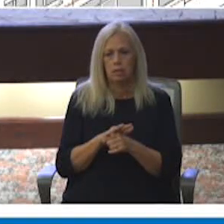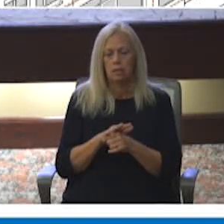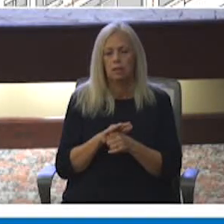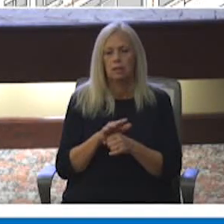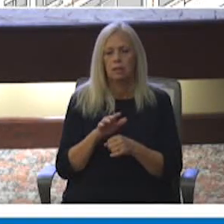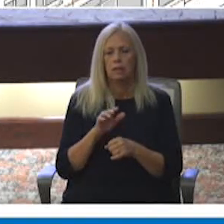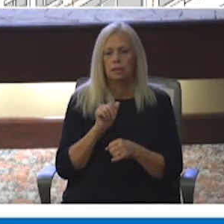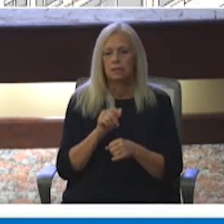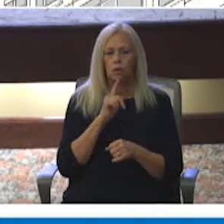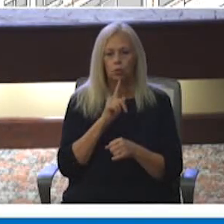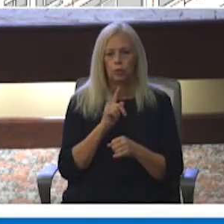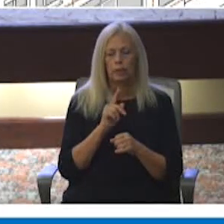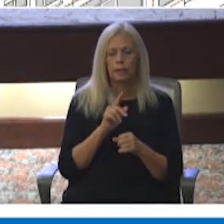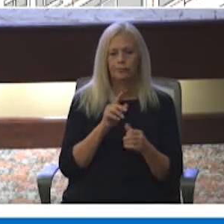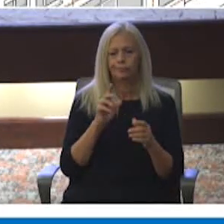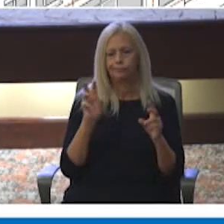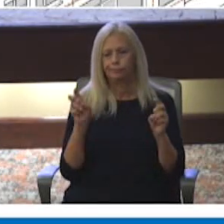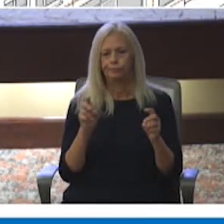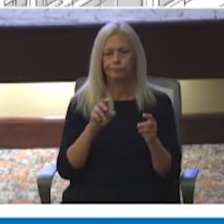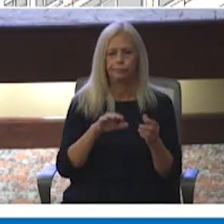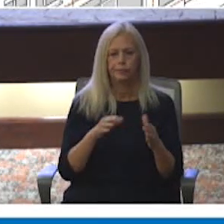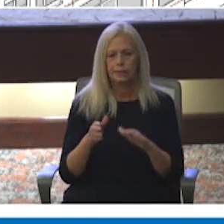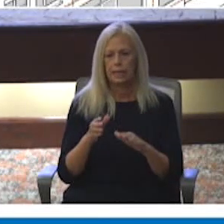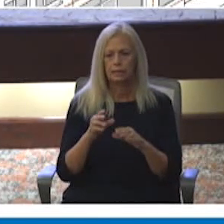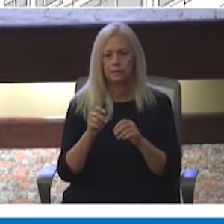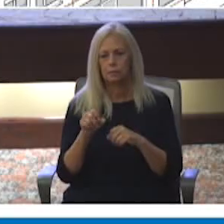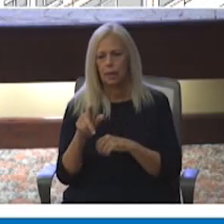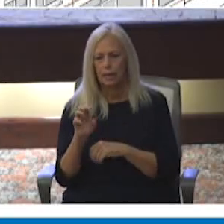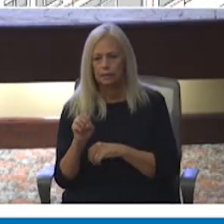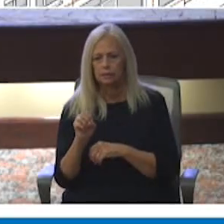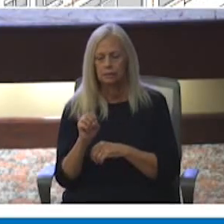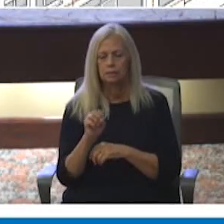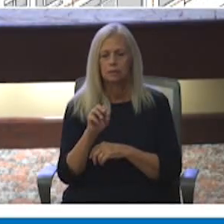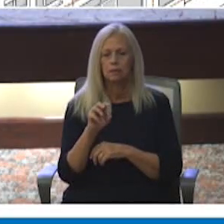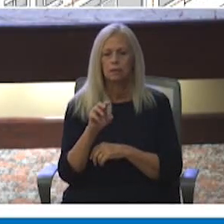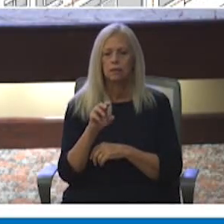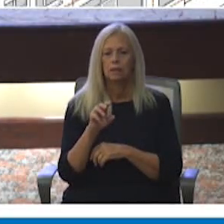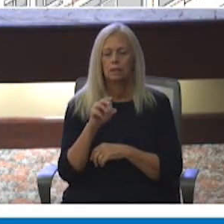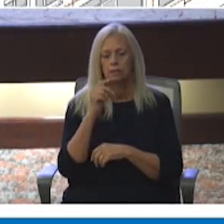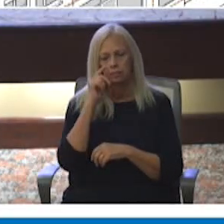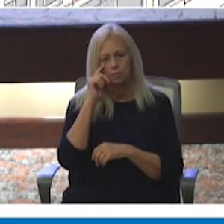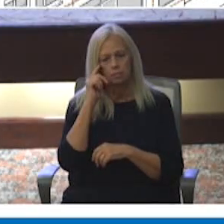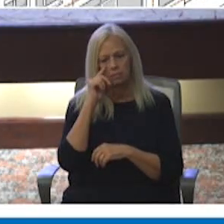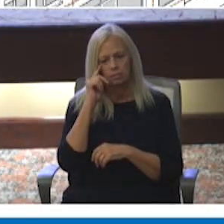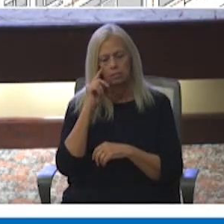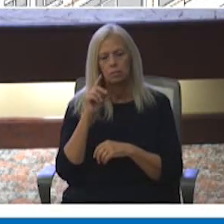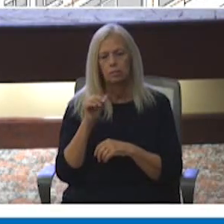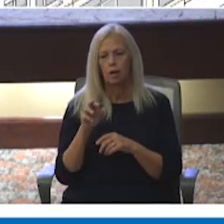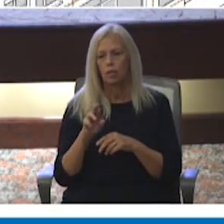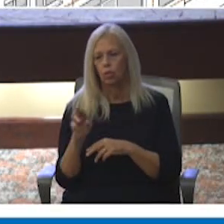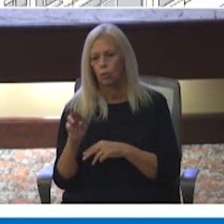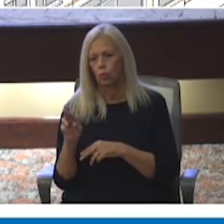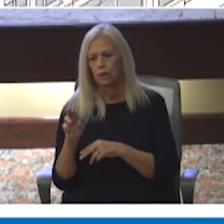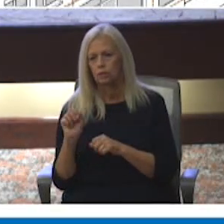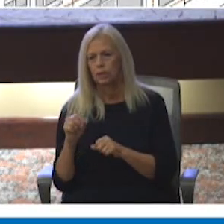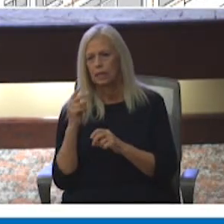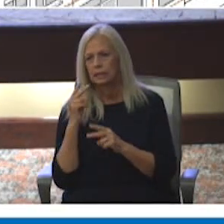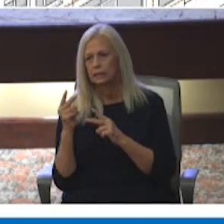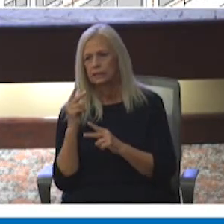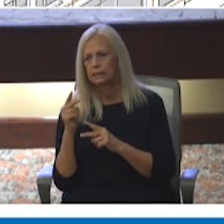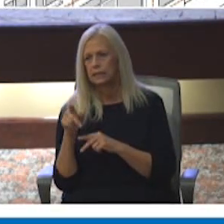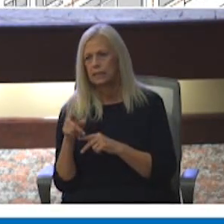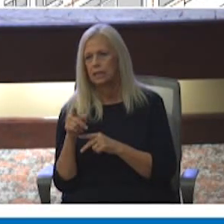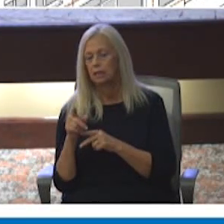dead space or a space that's not going to contribute to the vitality of the area. On the right, you can see there's a lot of illustrations that are